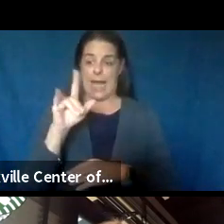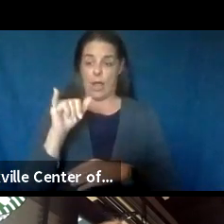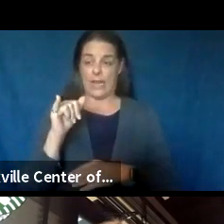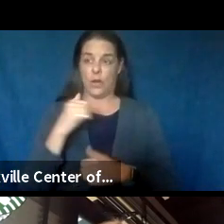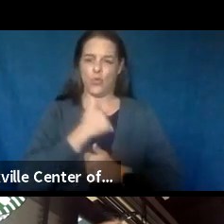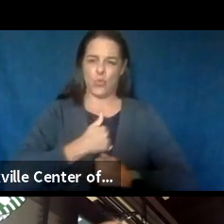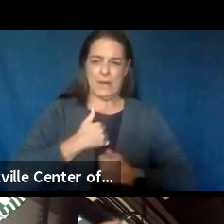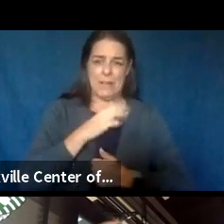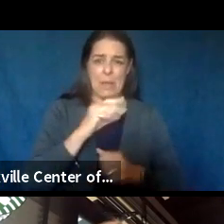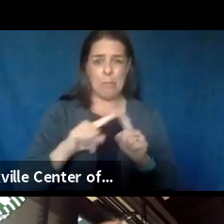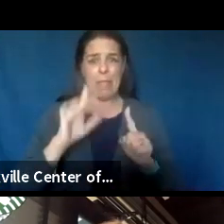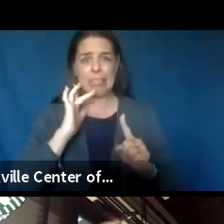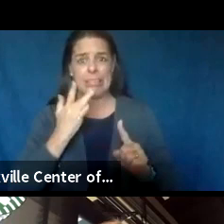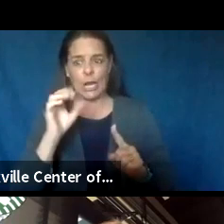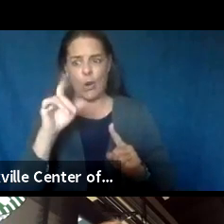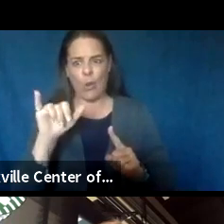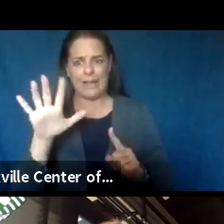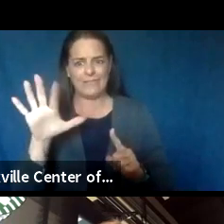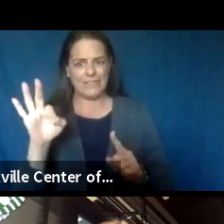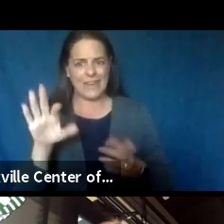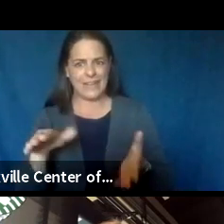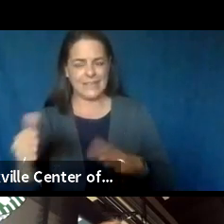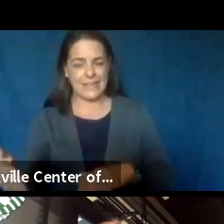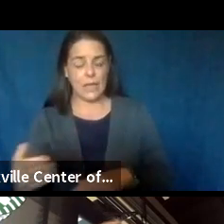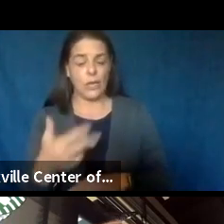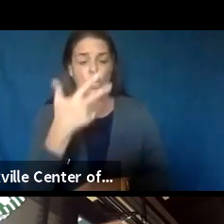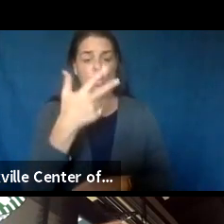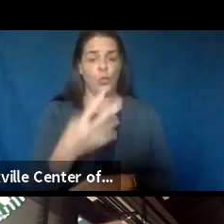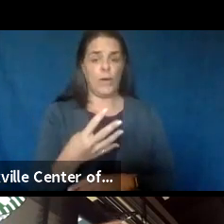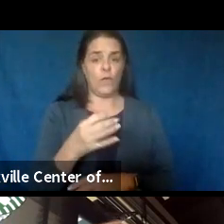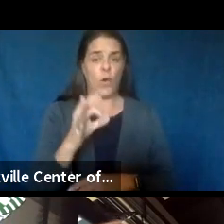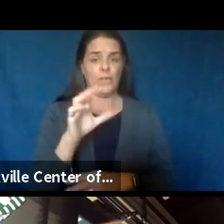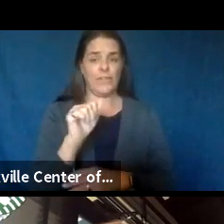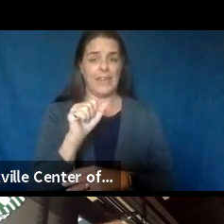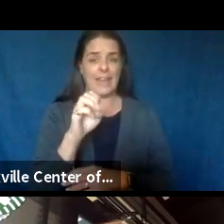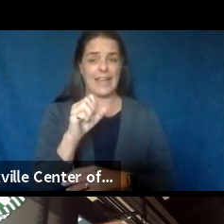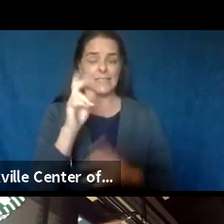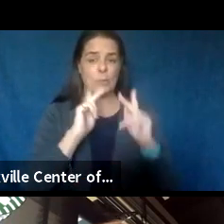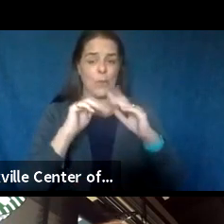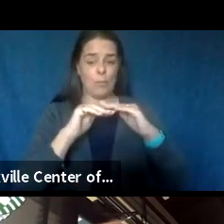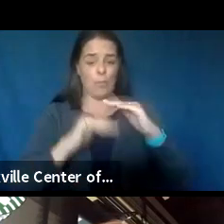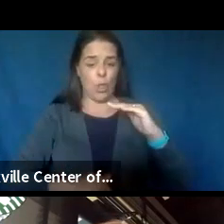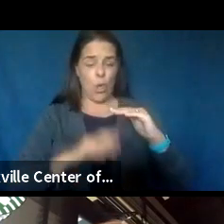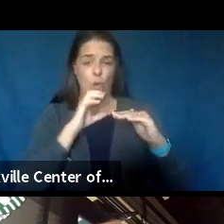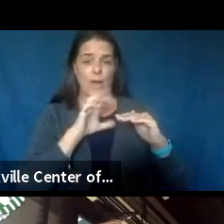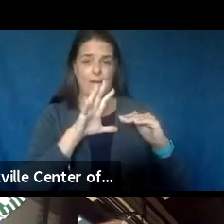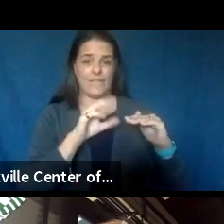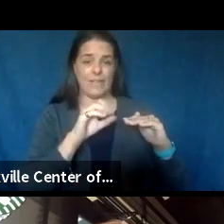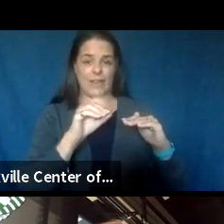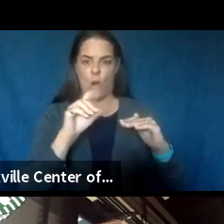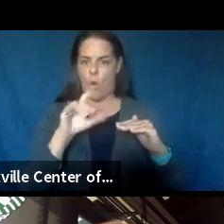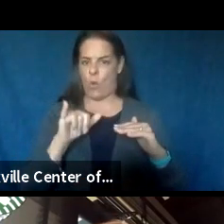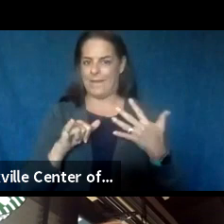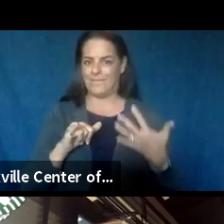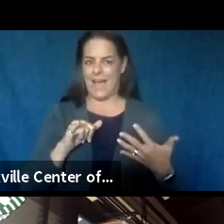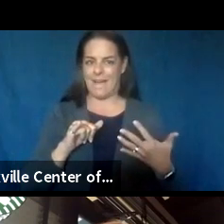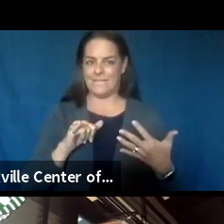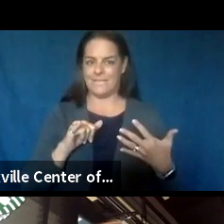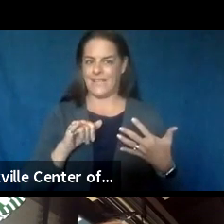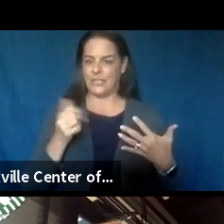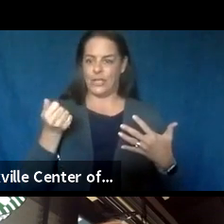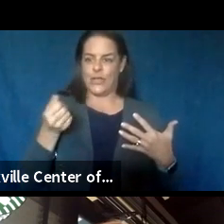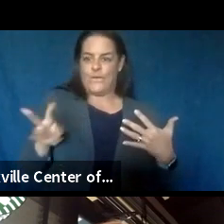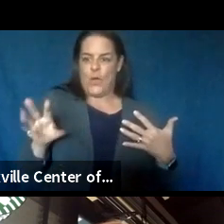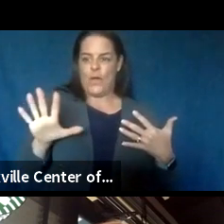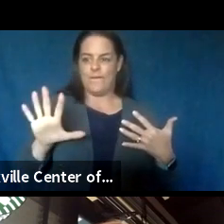59. While roughly 3/4 of the cases have been in people below the age of 50, only 5, a mere fraction of the 59